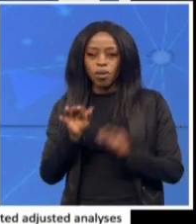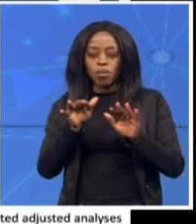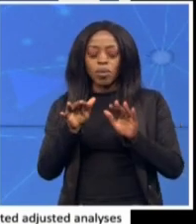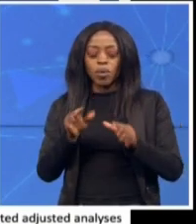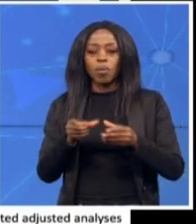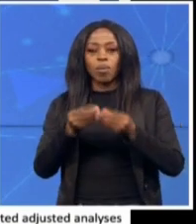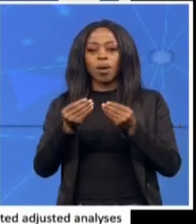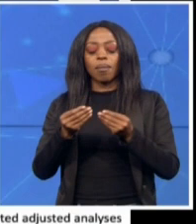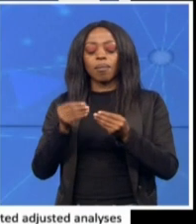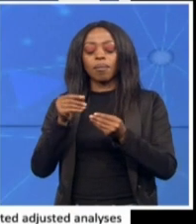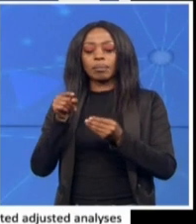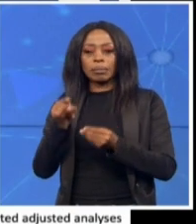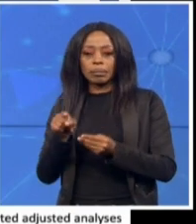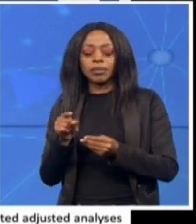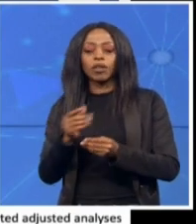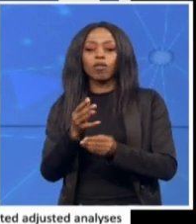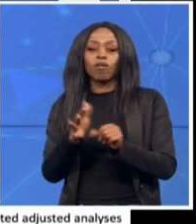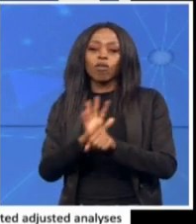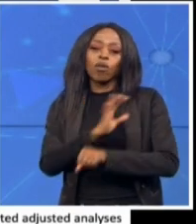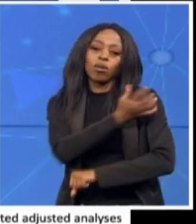then the last one, the one that we're most